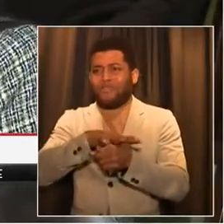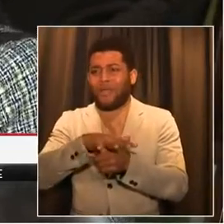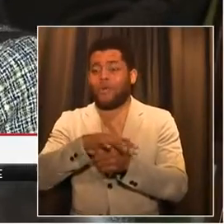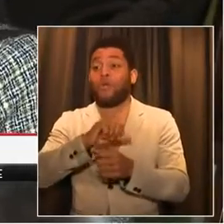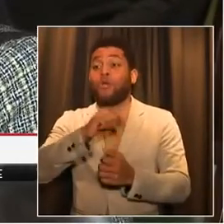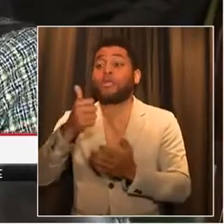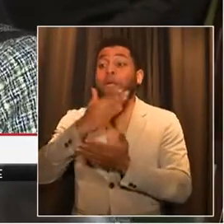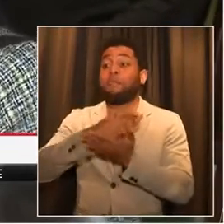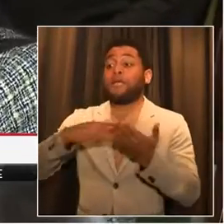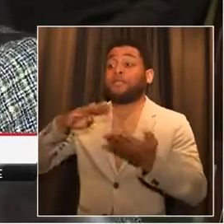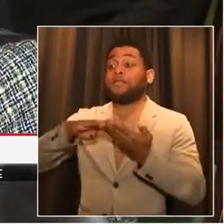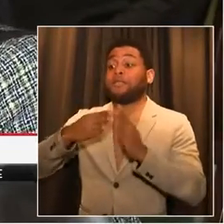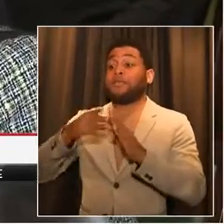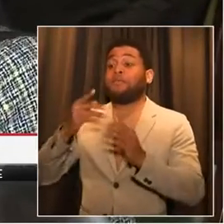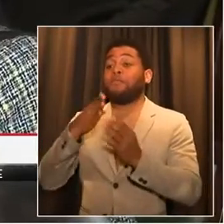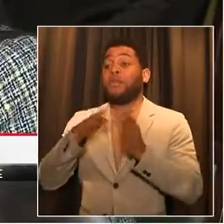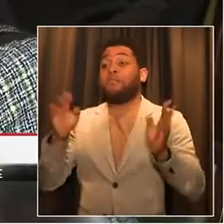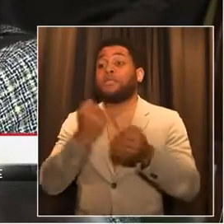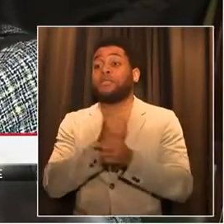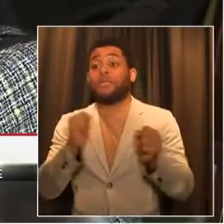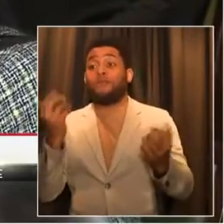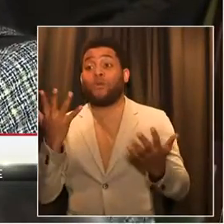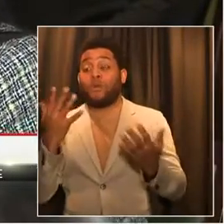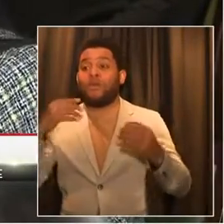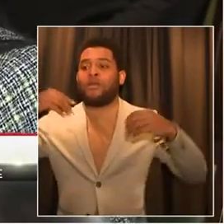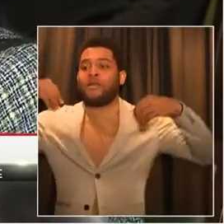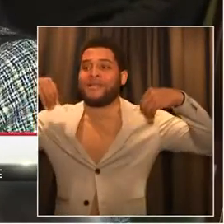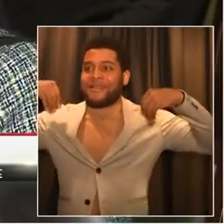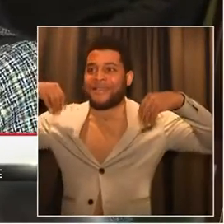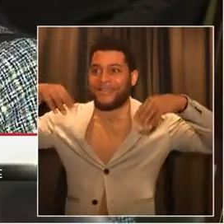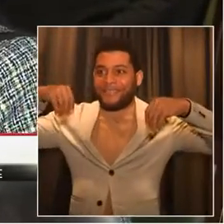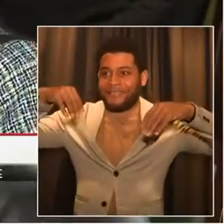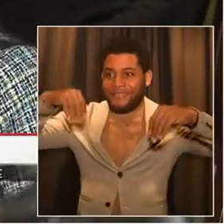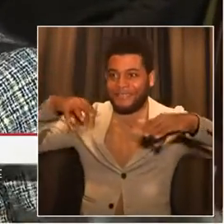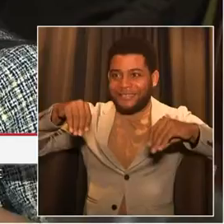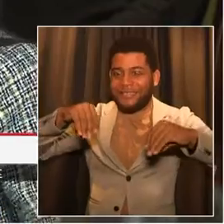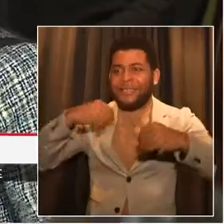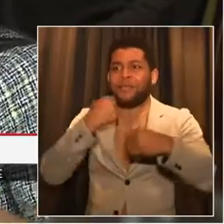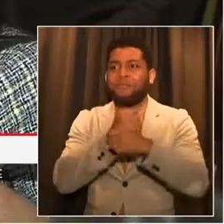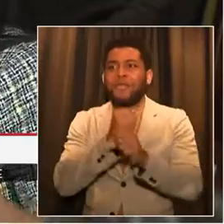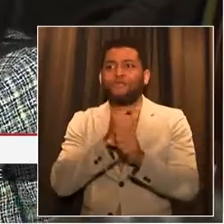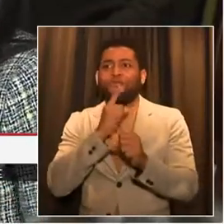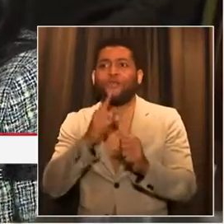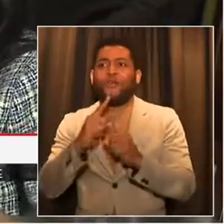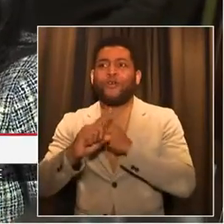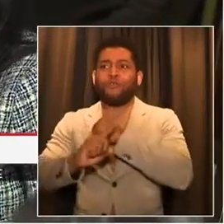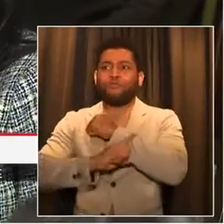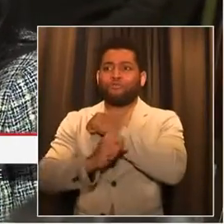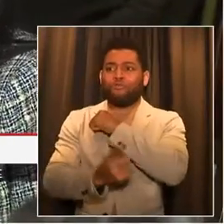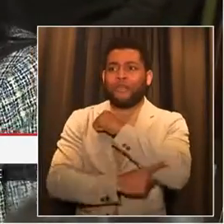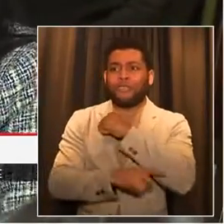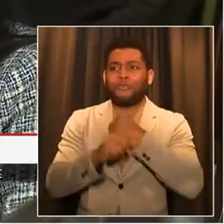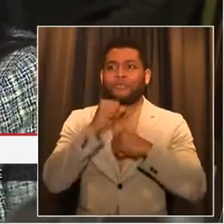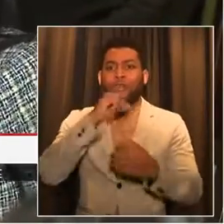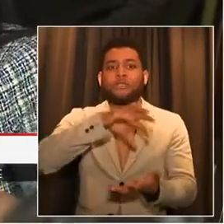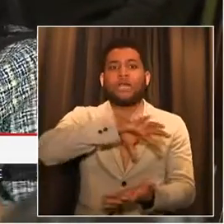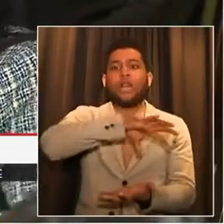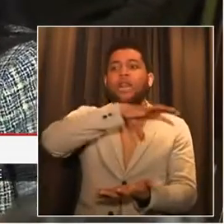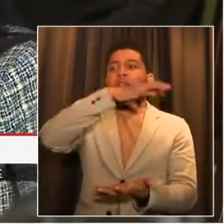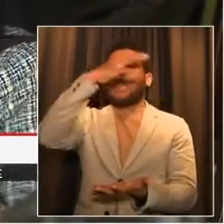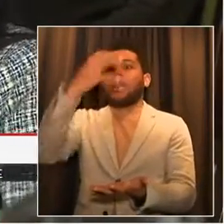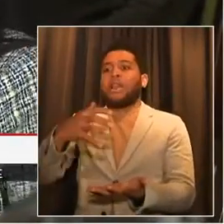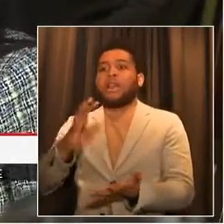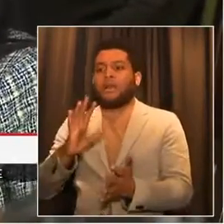looks like good lighting and making sure that trash is picked up and all of those things that are